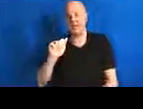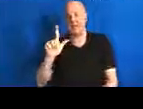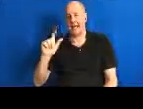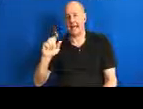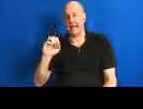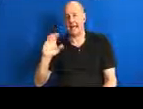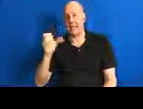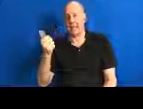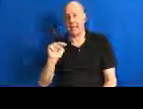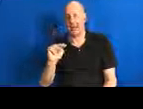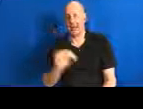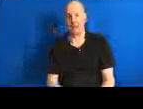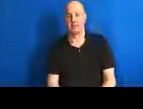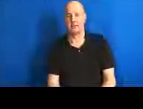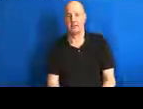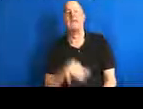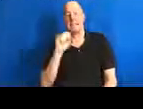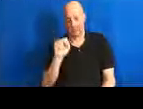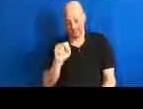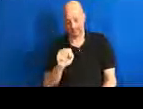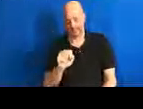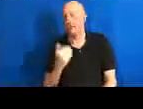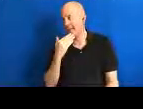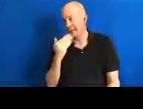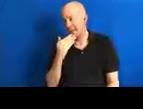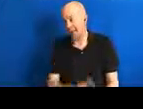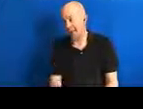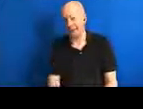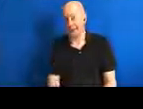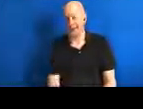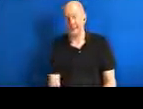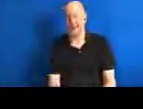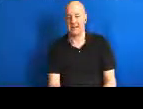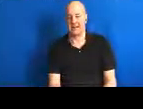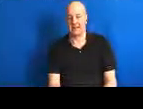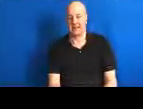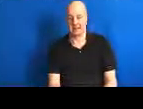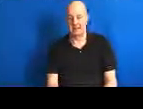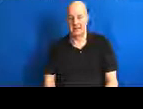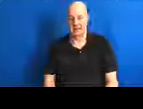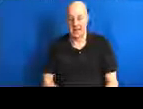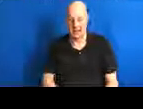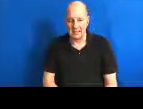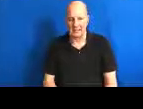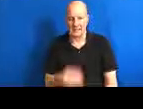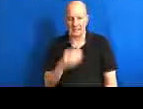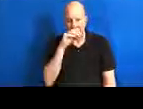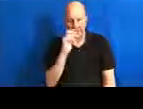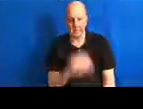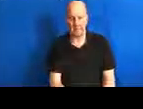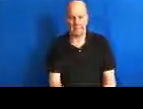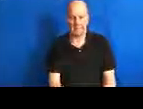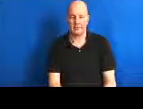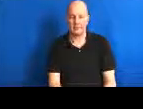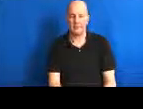Yes, so thank you. That is, that was from Jacqueline? Yes. Okay. Oh